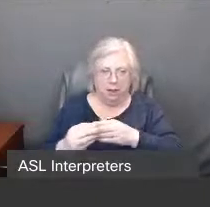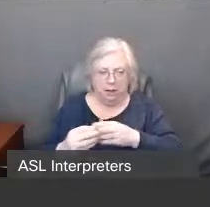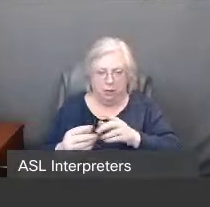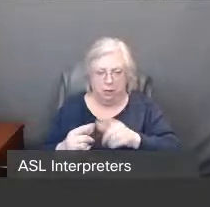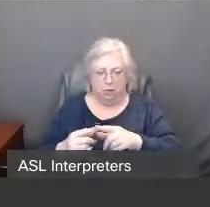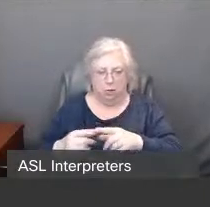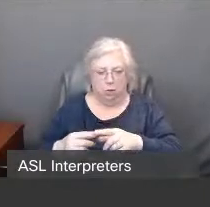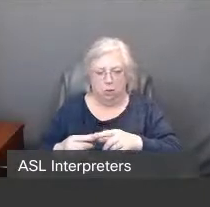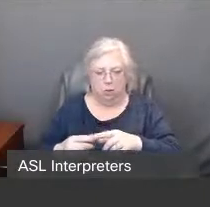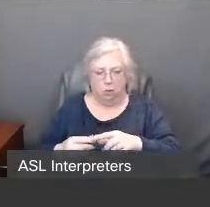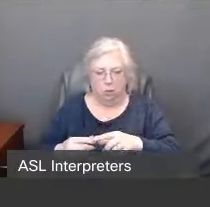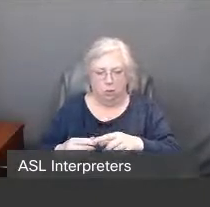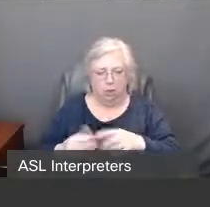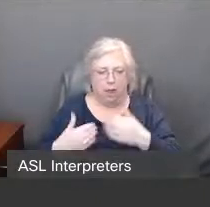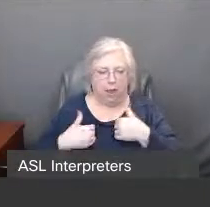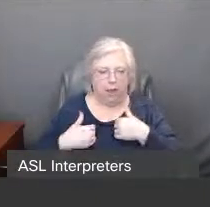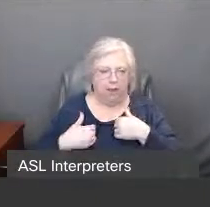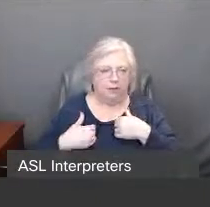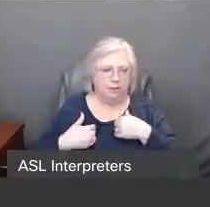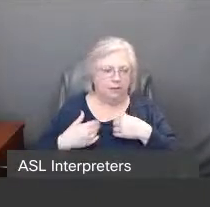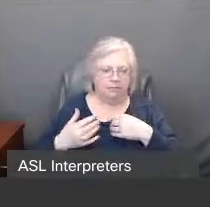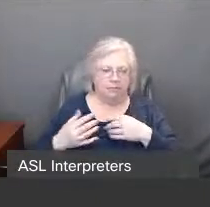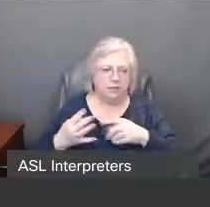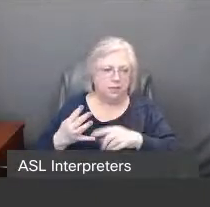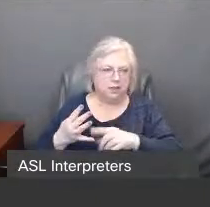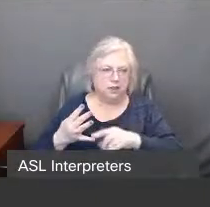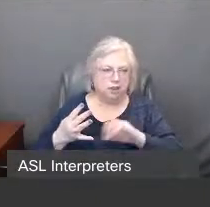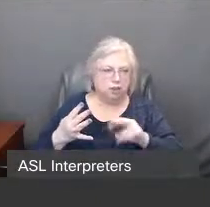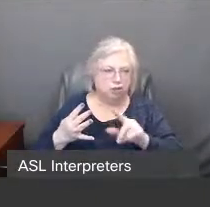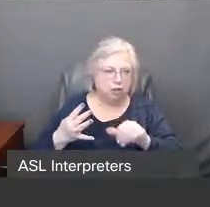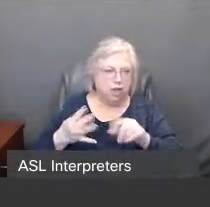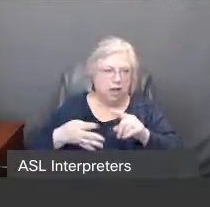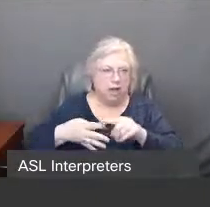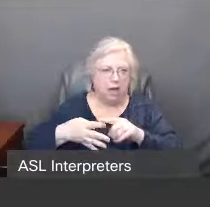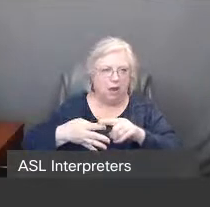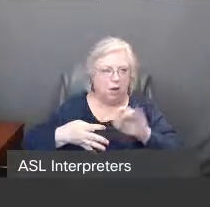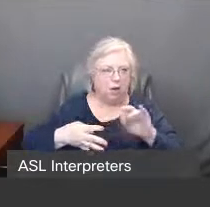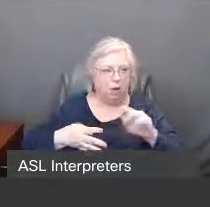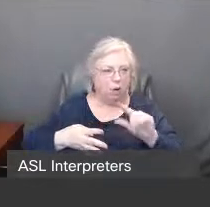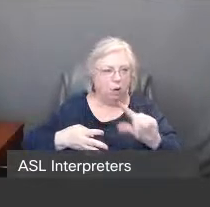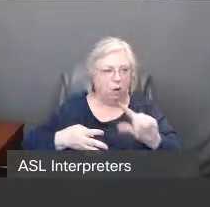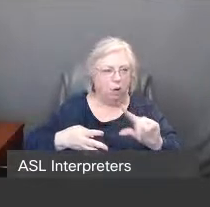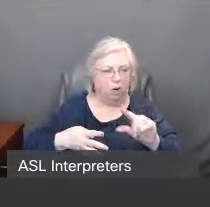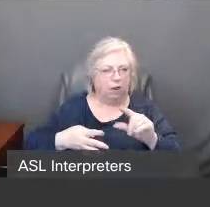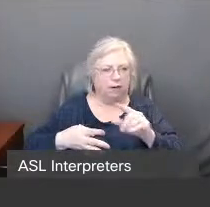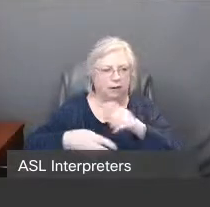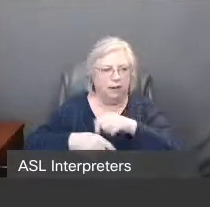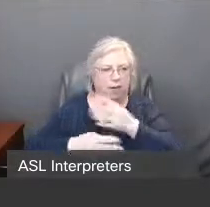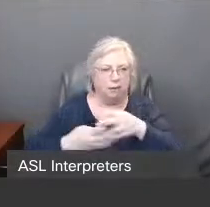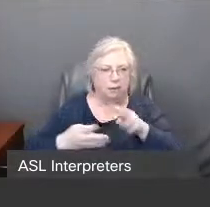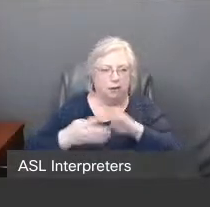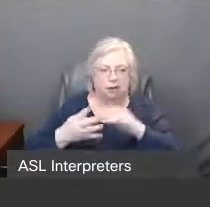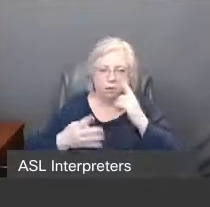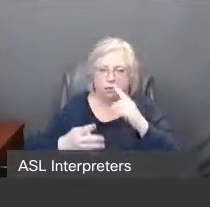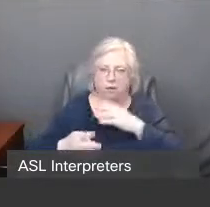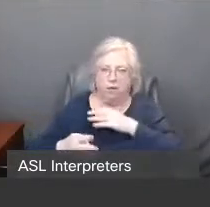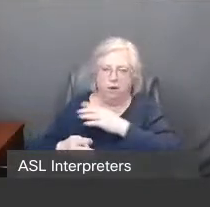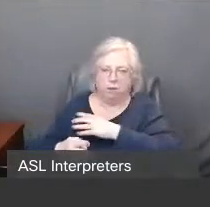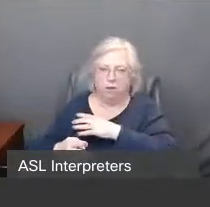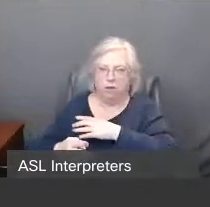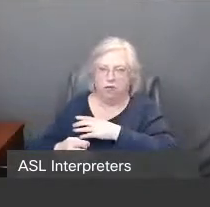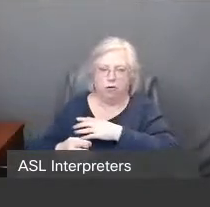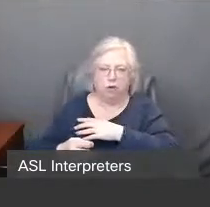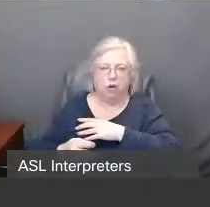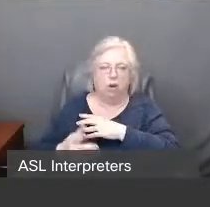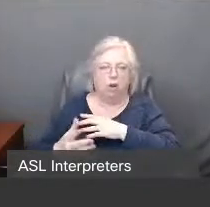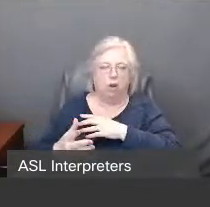track with some type of late July, August timeframe for the commission. Once they hear all